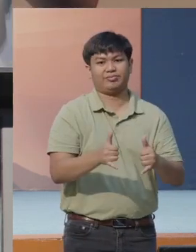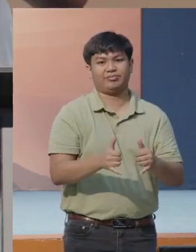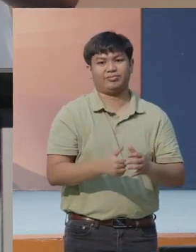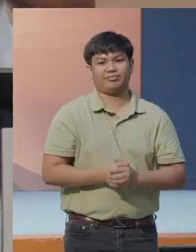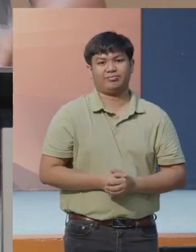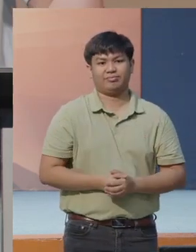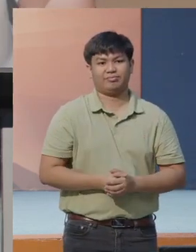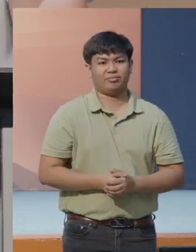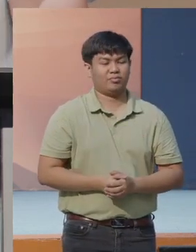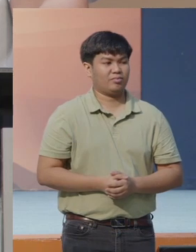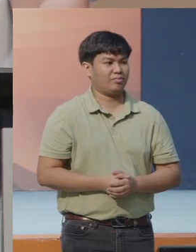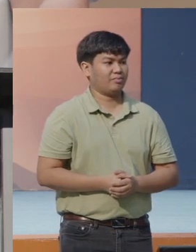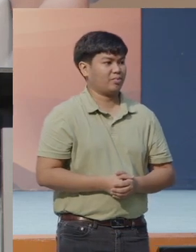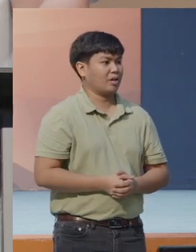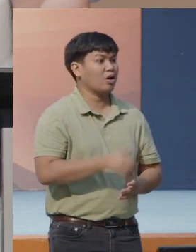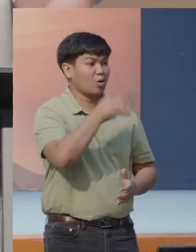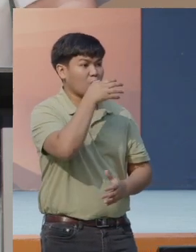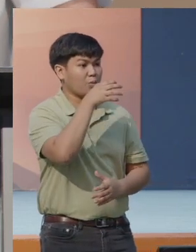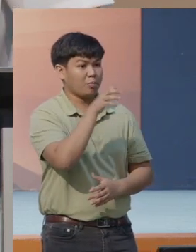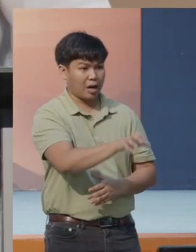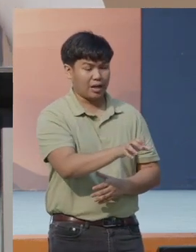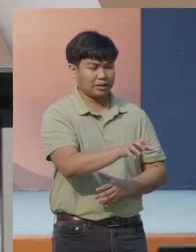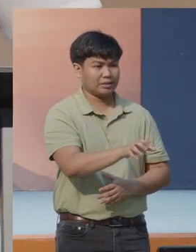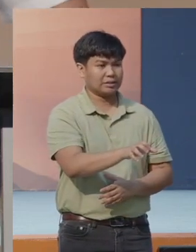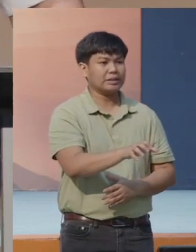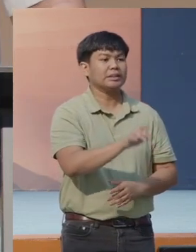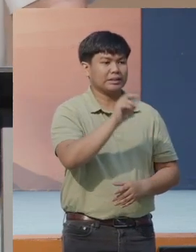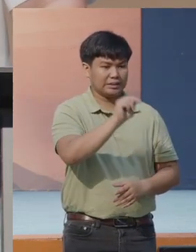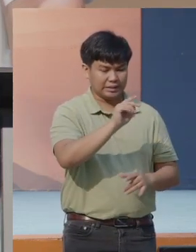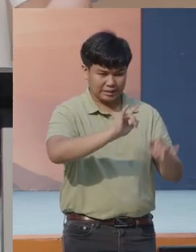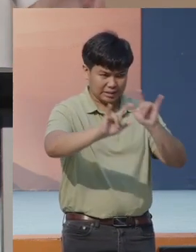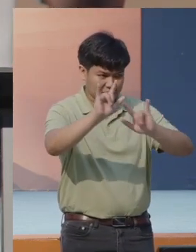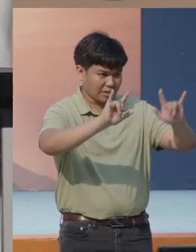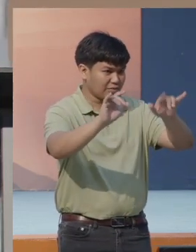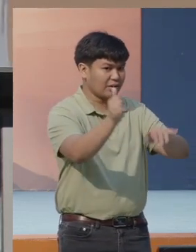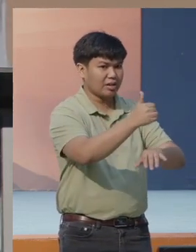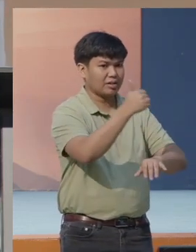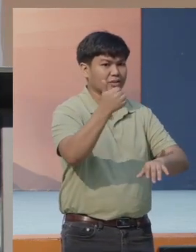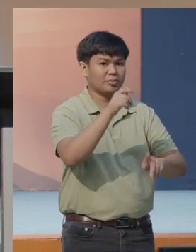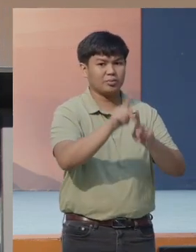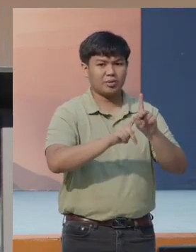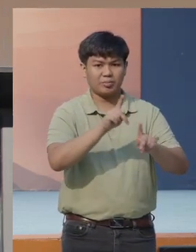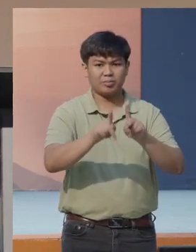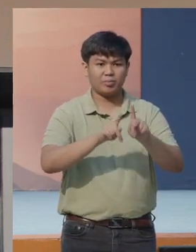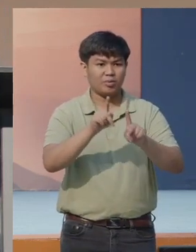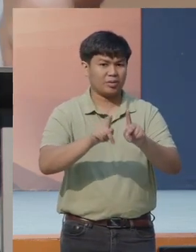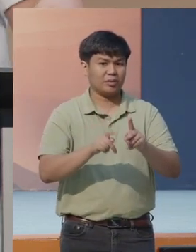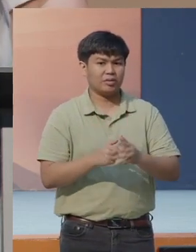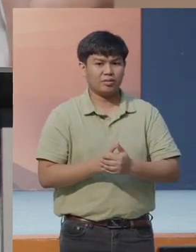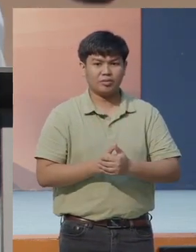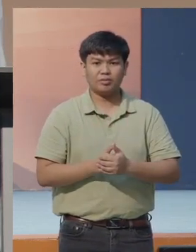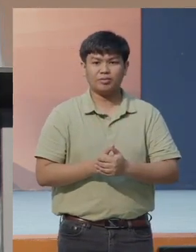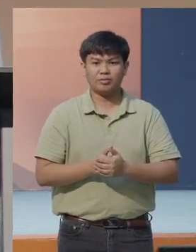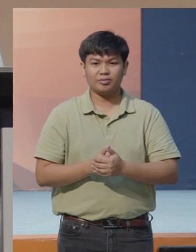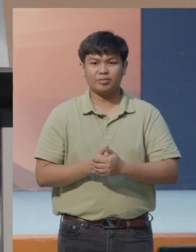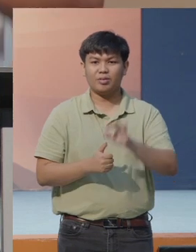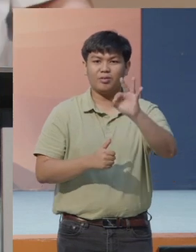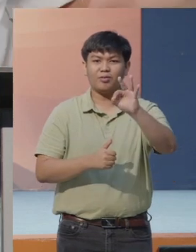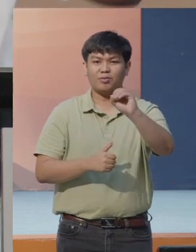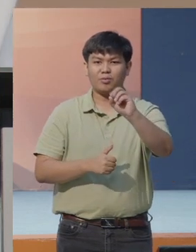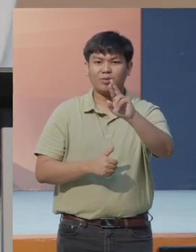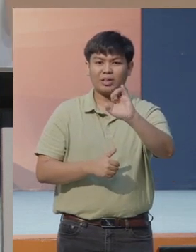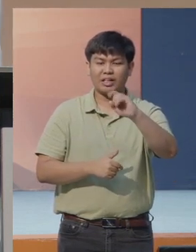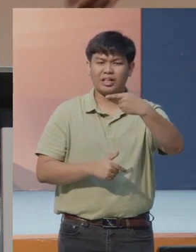tapos, penal ang command ko. Mahalin nyo kahit yung hindi nyo kalahi, hindi nyo